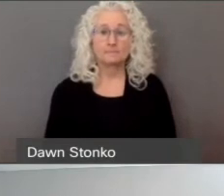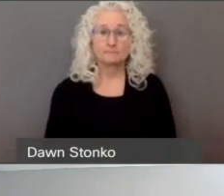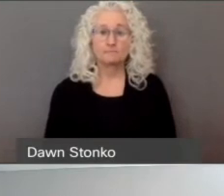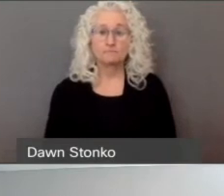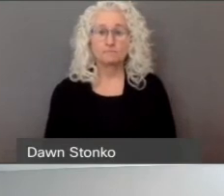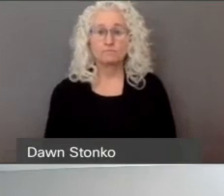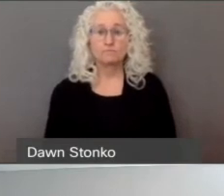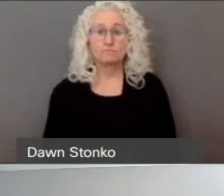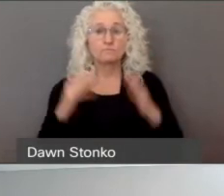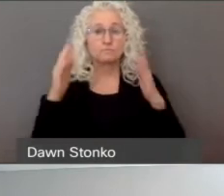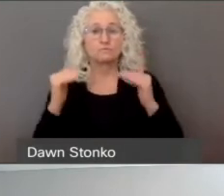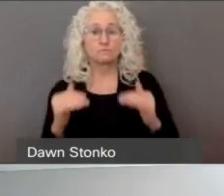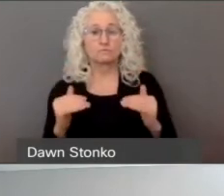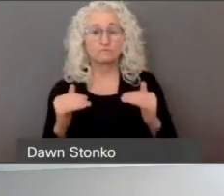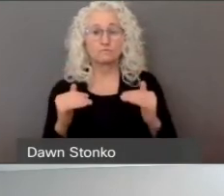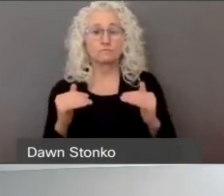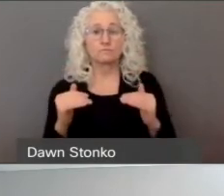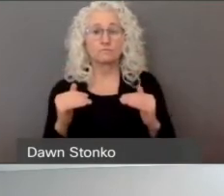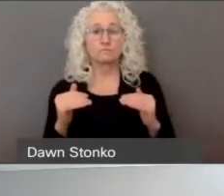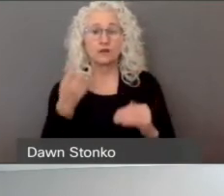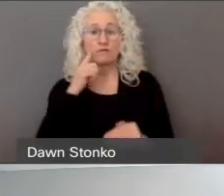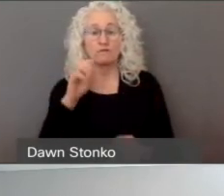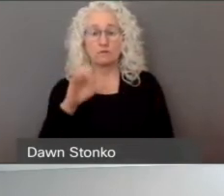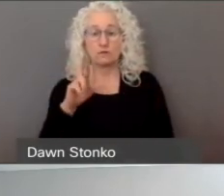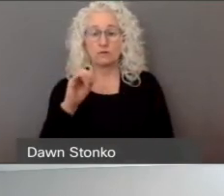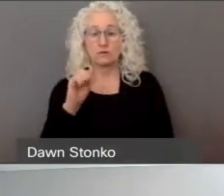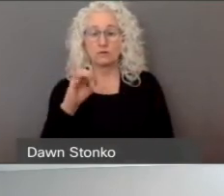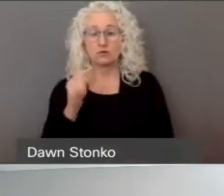Okay, and this is for Craig.